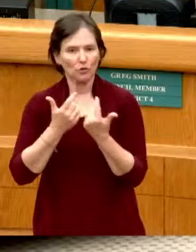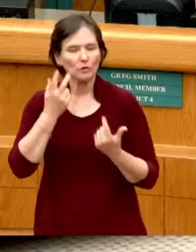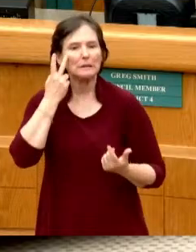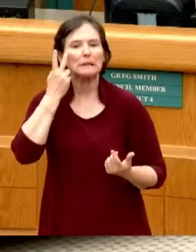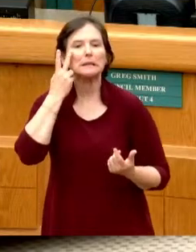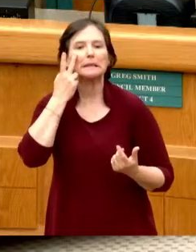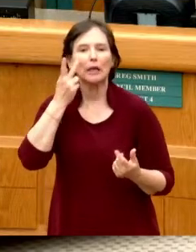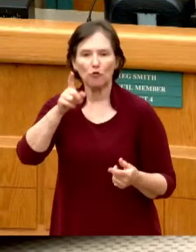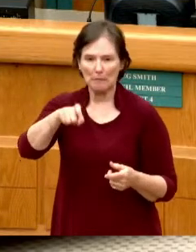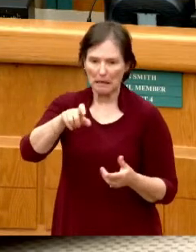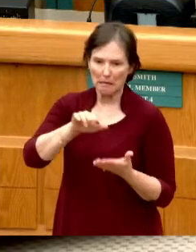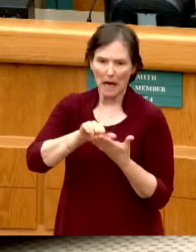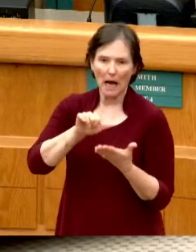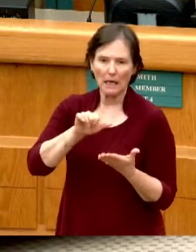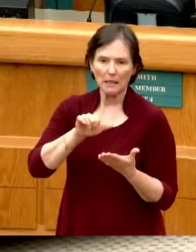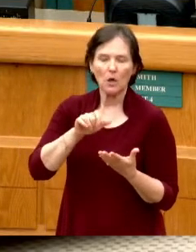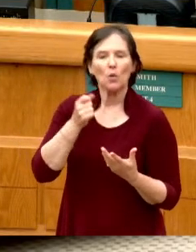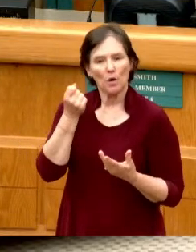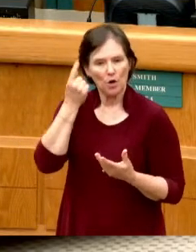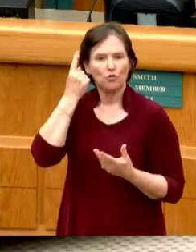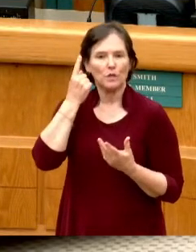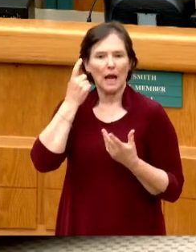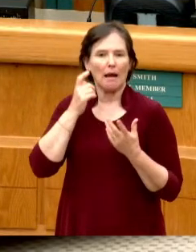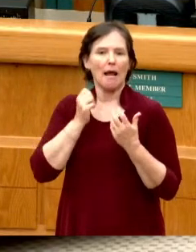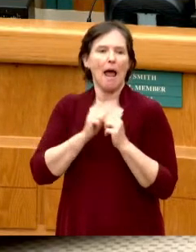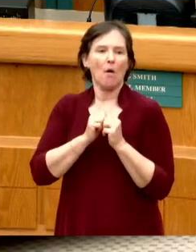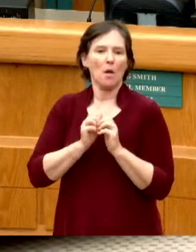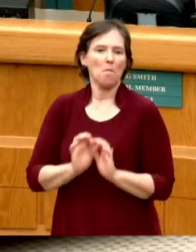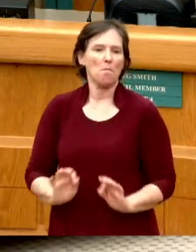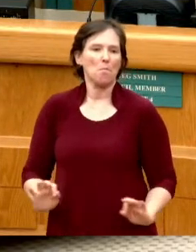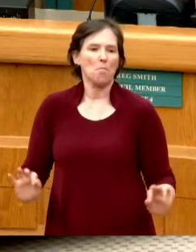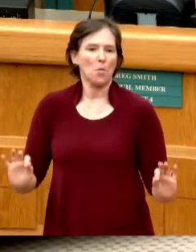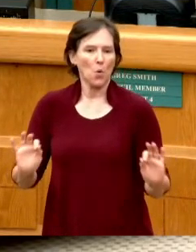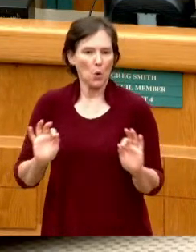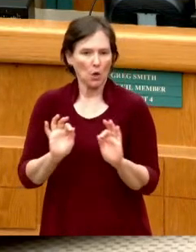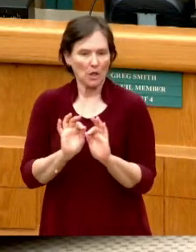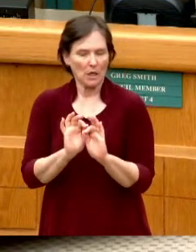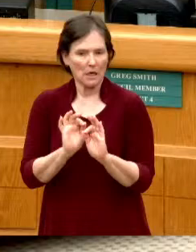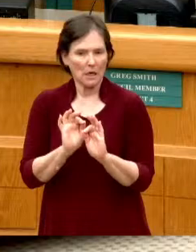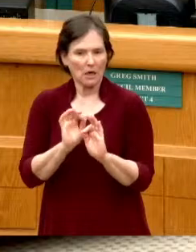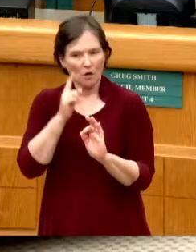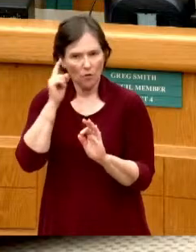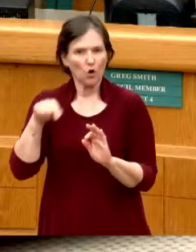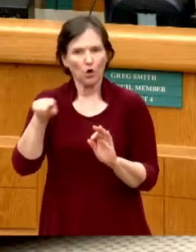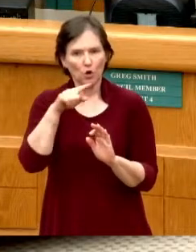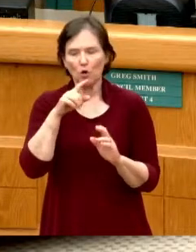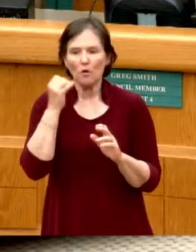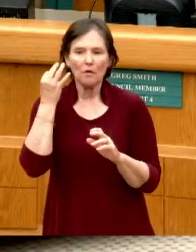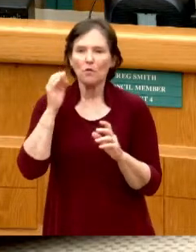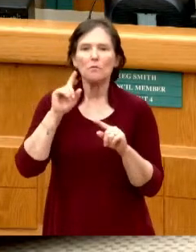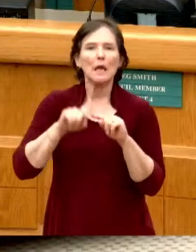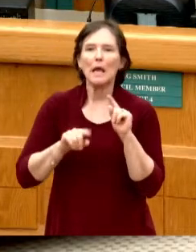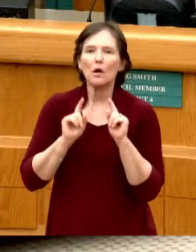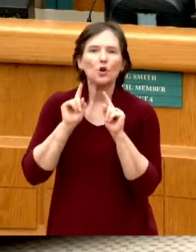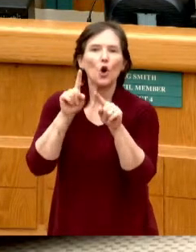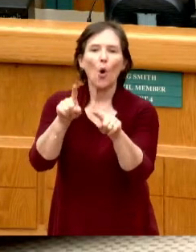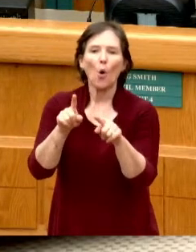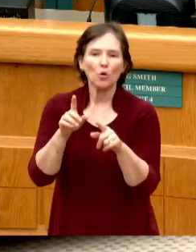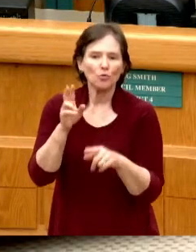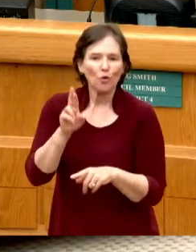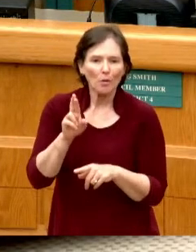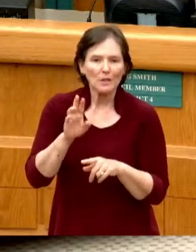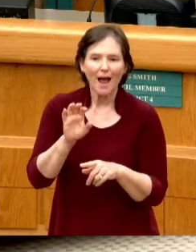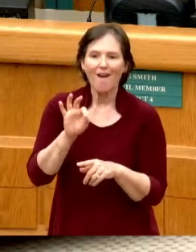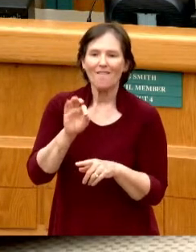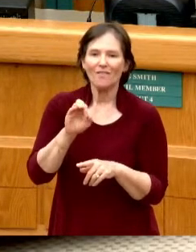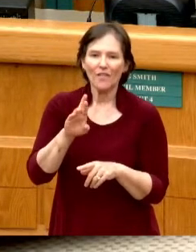we understand the importance of not being able to go to the fairgrounds for whatever reasons, and your ask